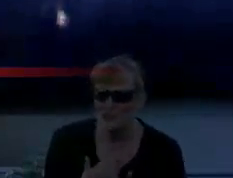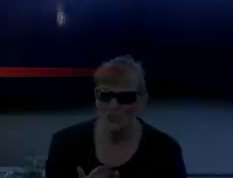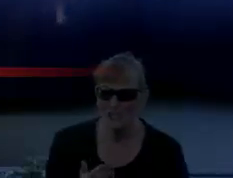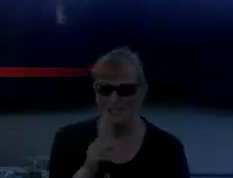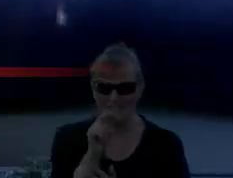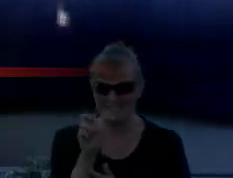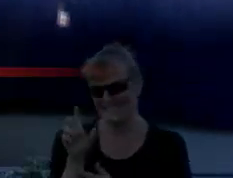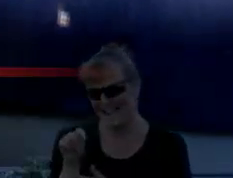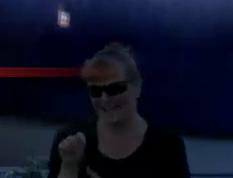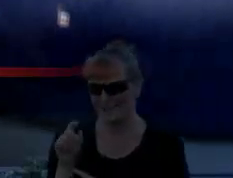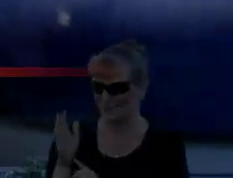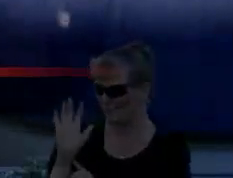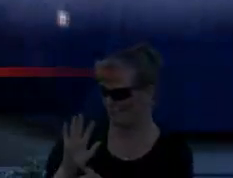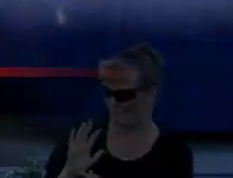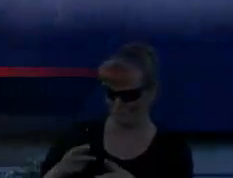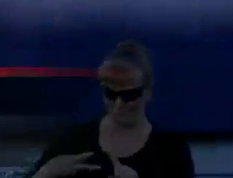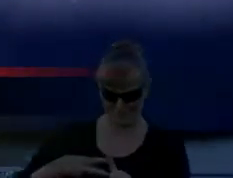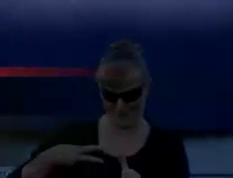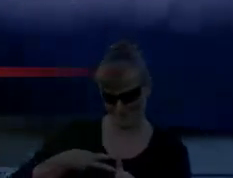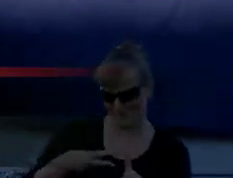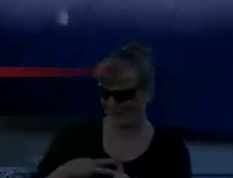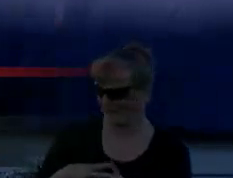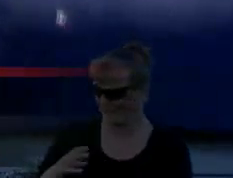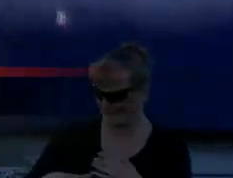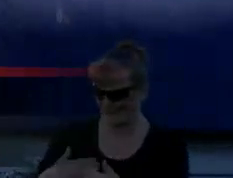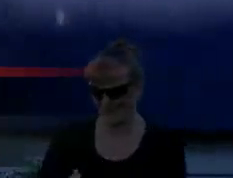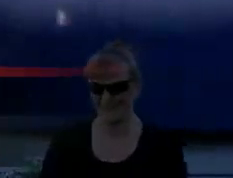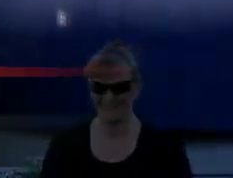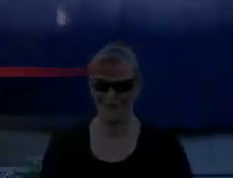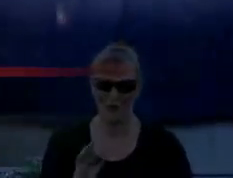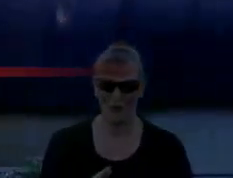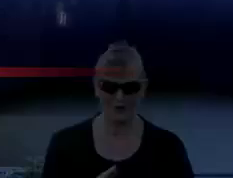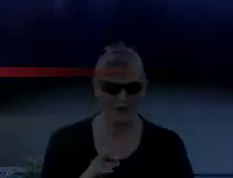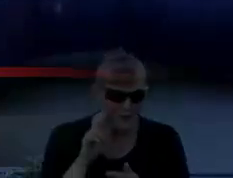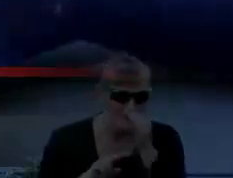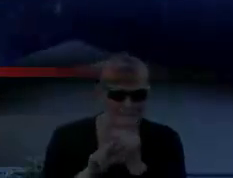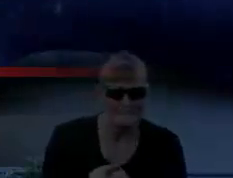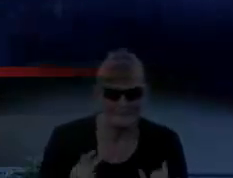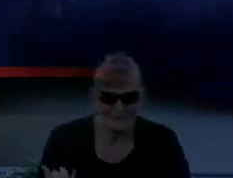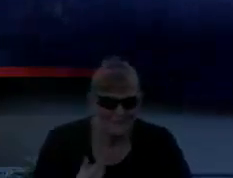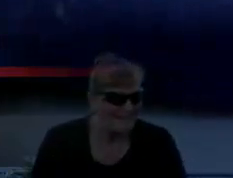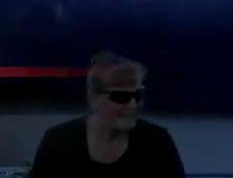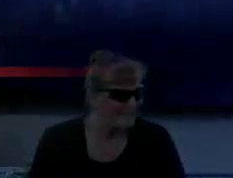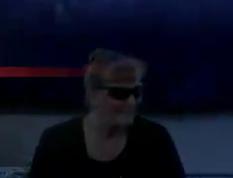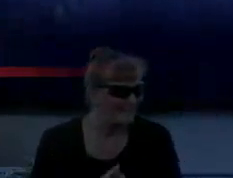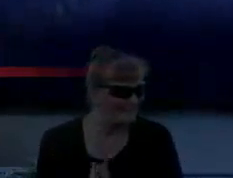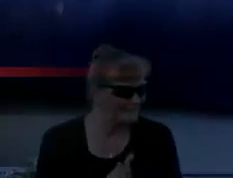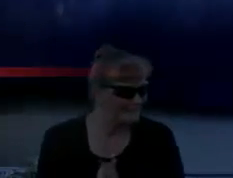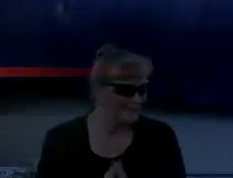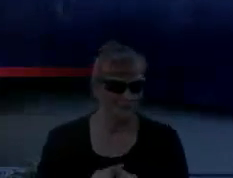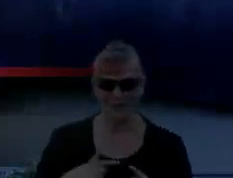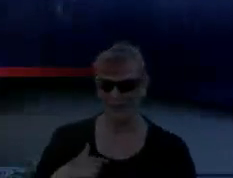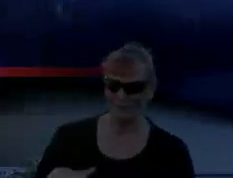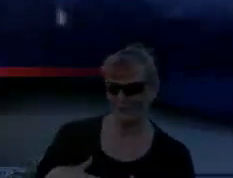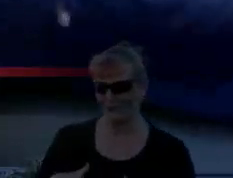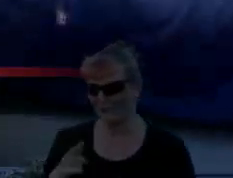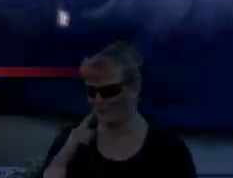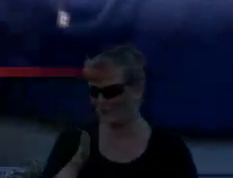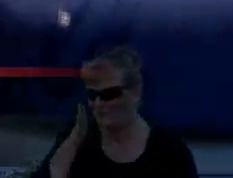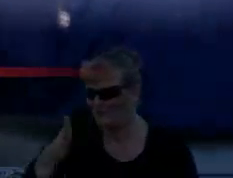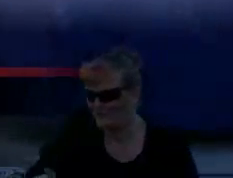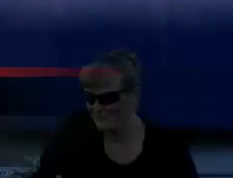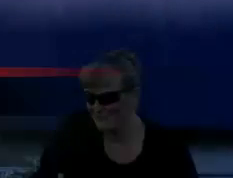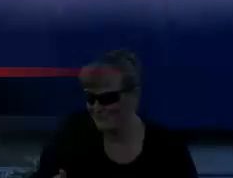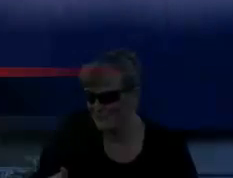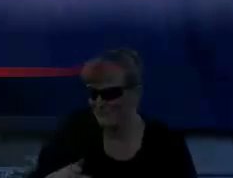the fallout of a friendship. And as much as I've been looking forward to this day, just like many of you, I am very anxious for the future, but I'm also